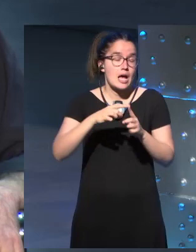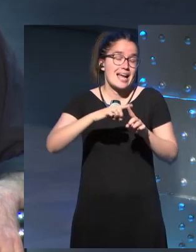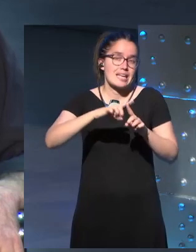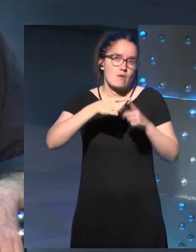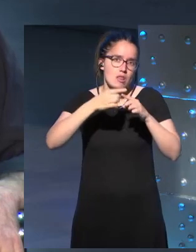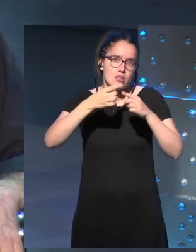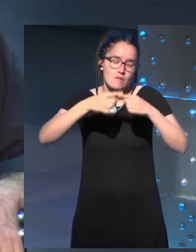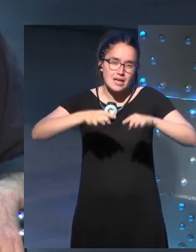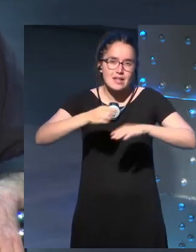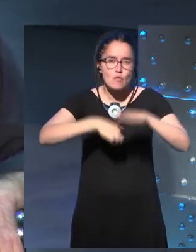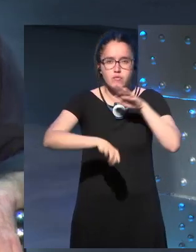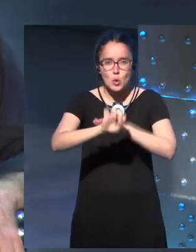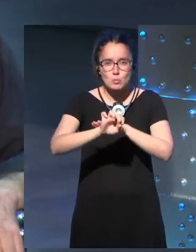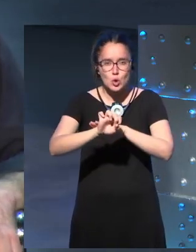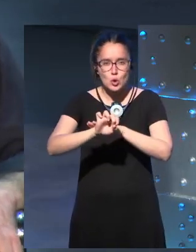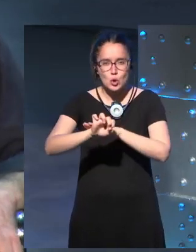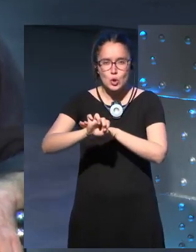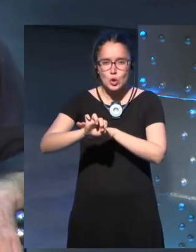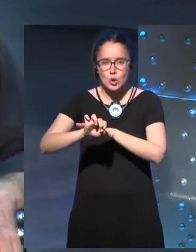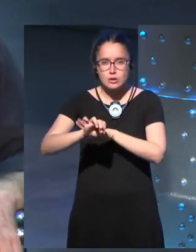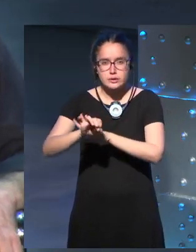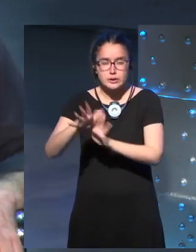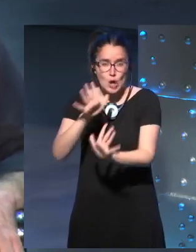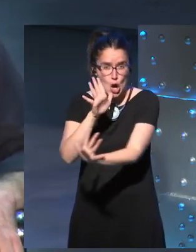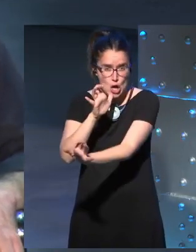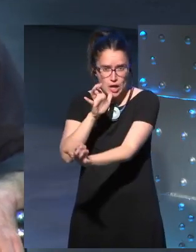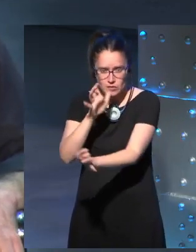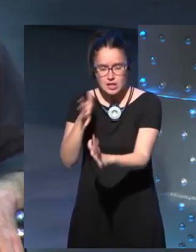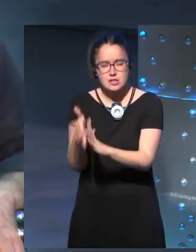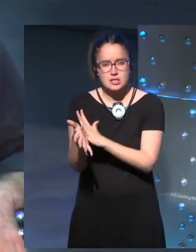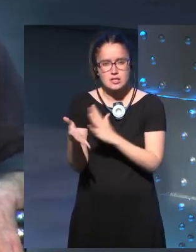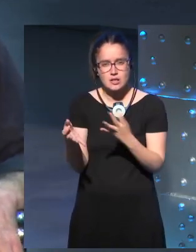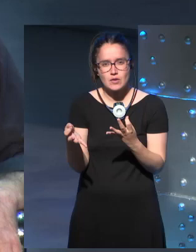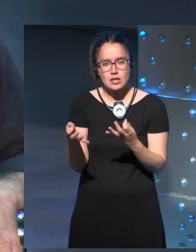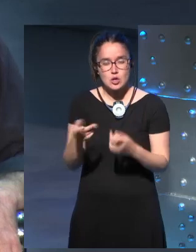football is horrifying. It disgusts us. All the worst